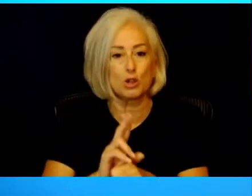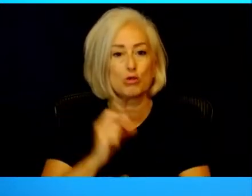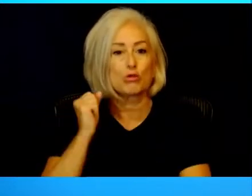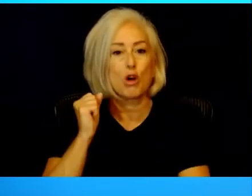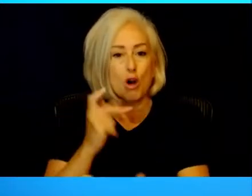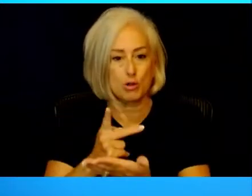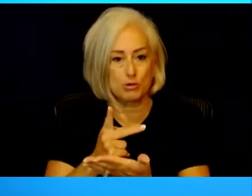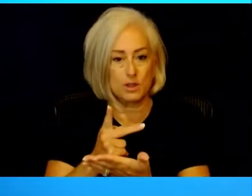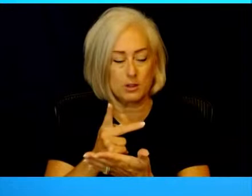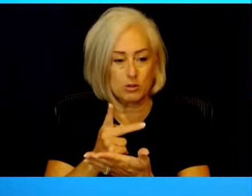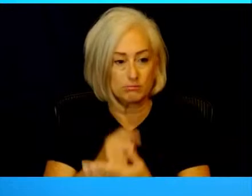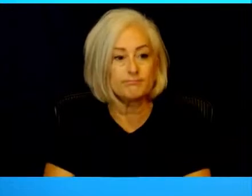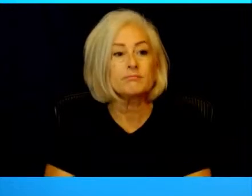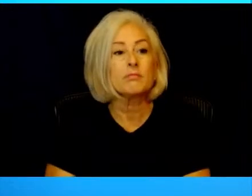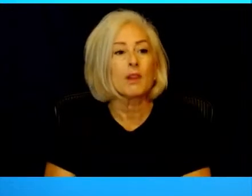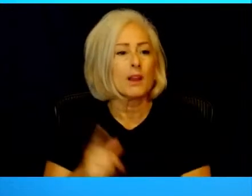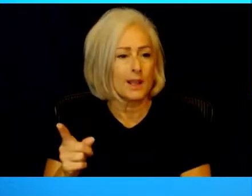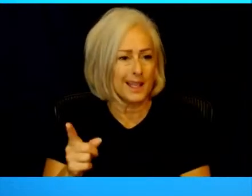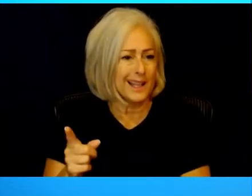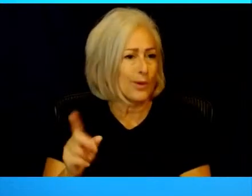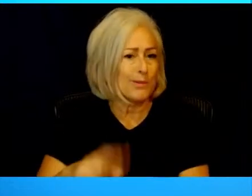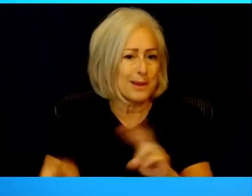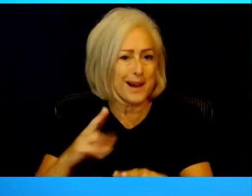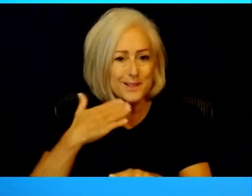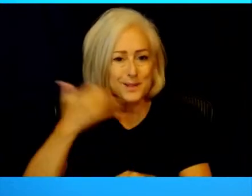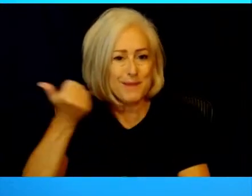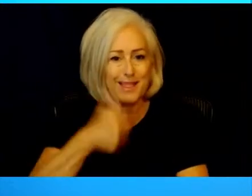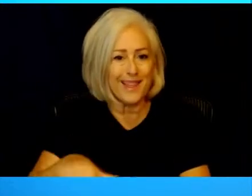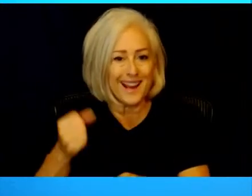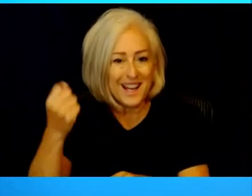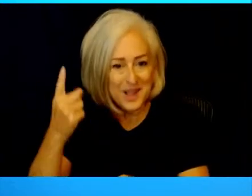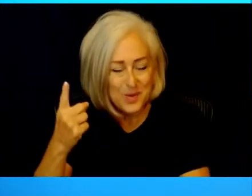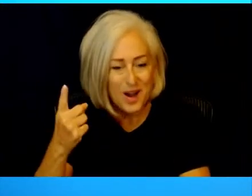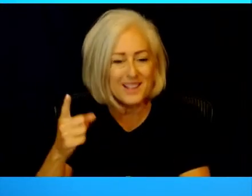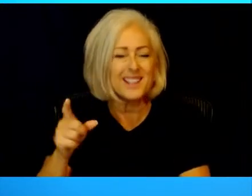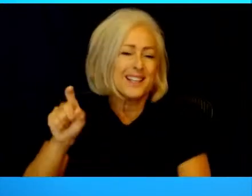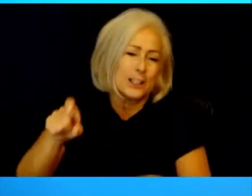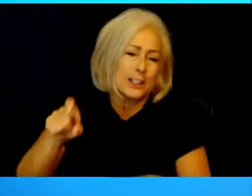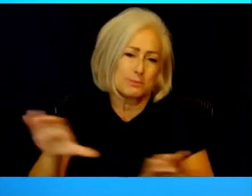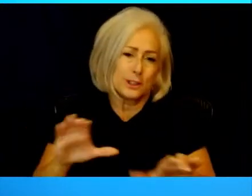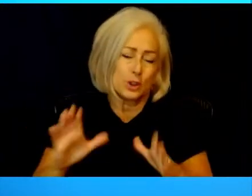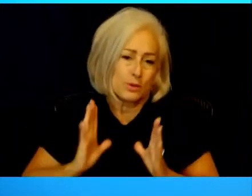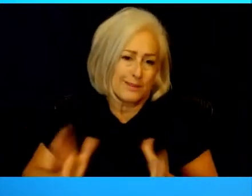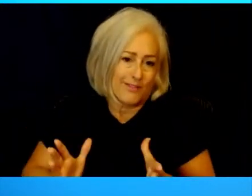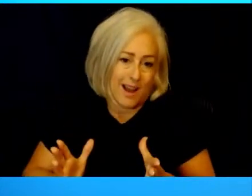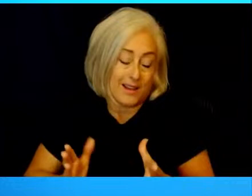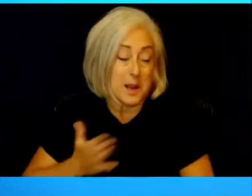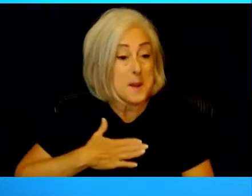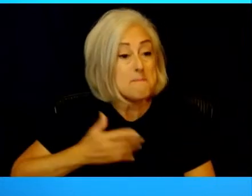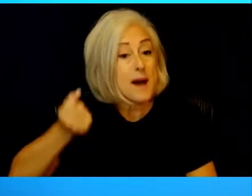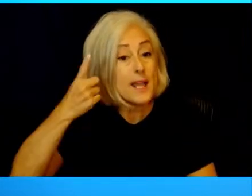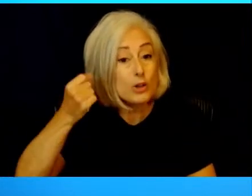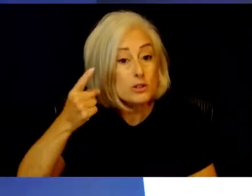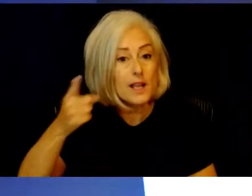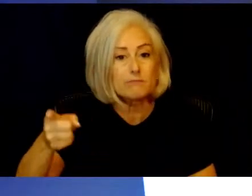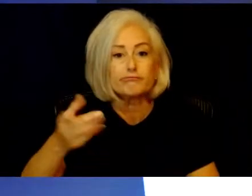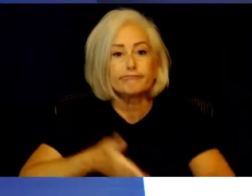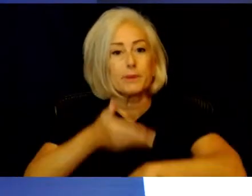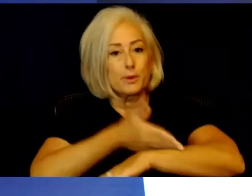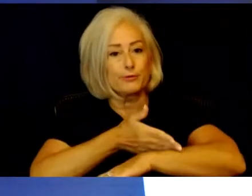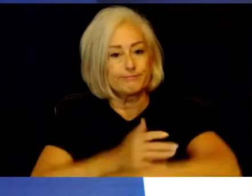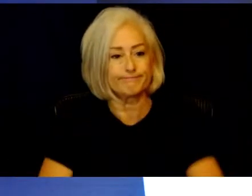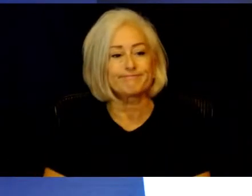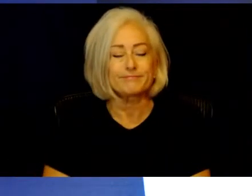well. Again, he's going to be monitored probably better than anybody in the United States or in the world. So as far as I understand, he's doing better. There is something